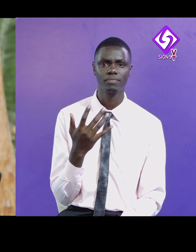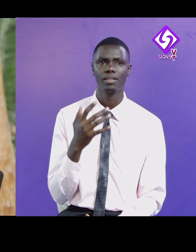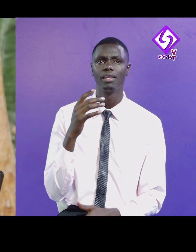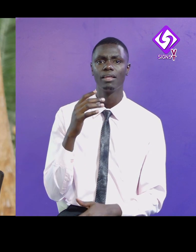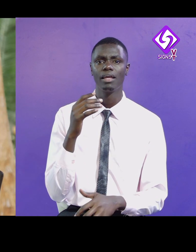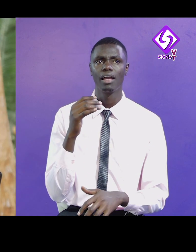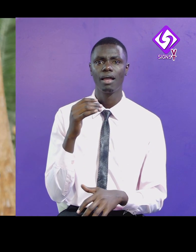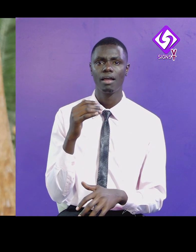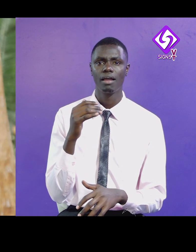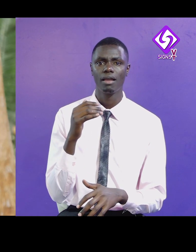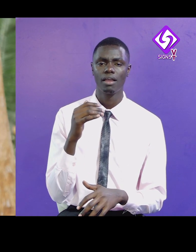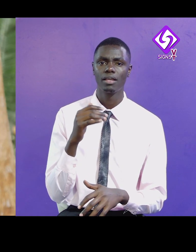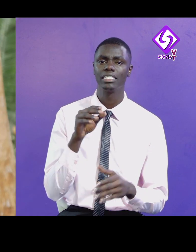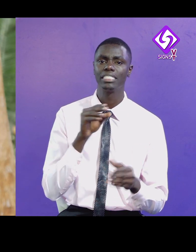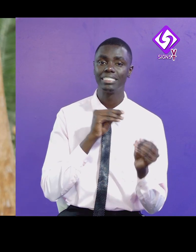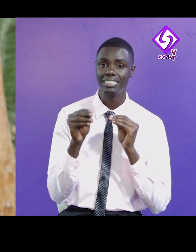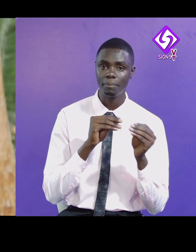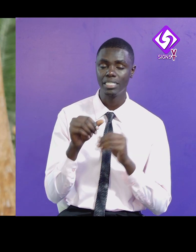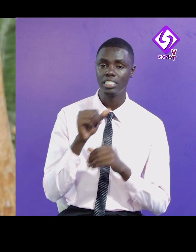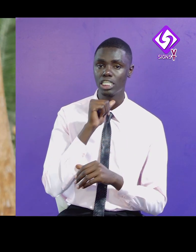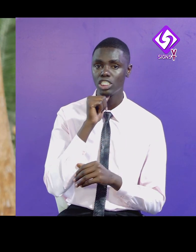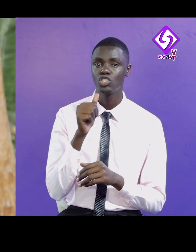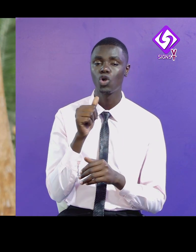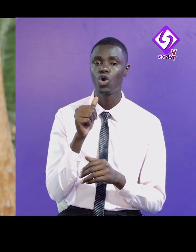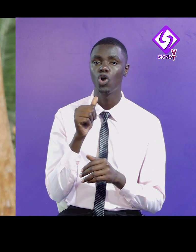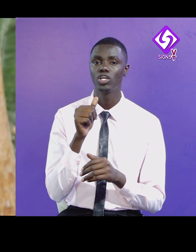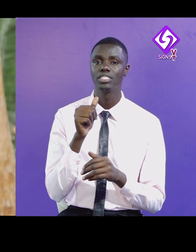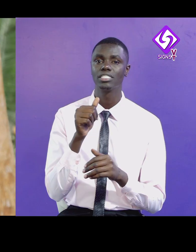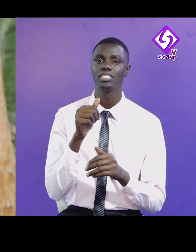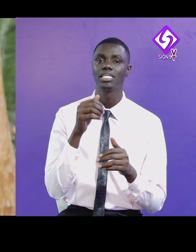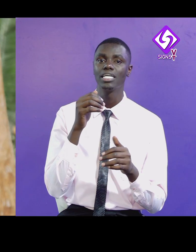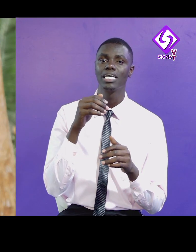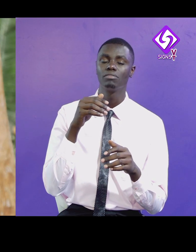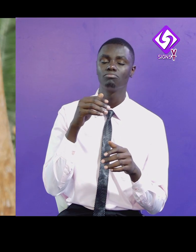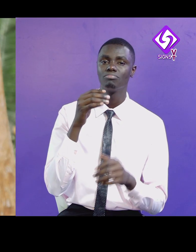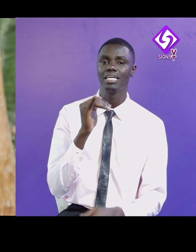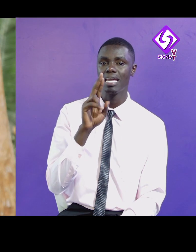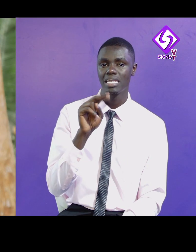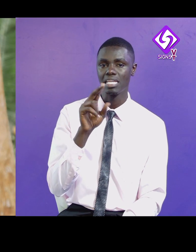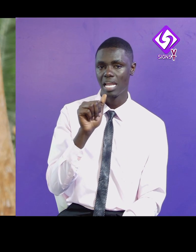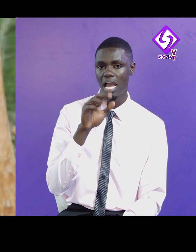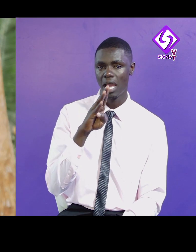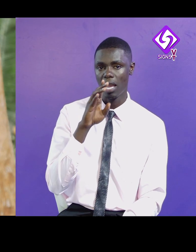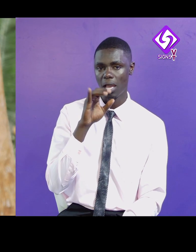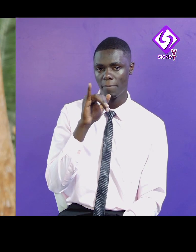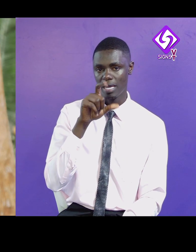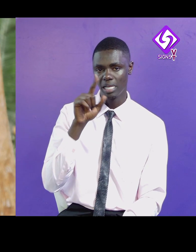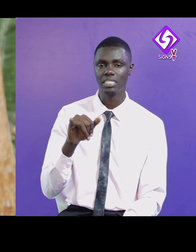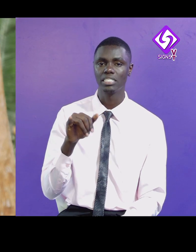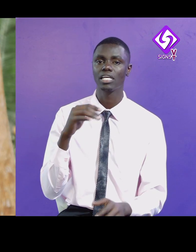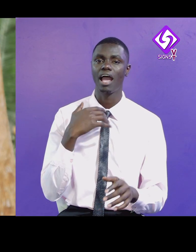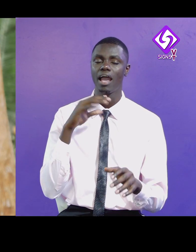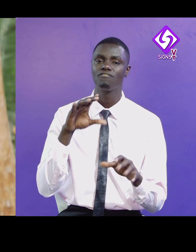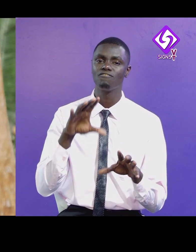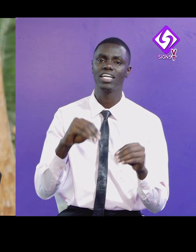there's a good phrase about disability is not inability, it's just about finding different ways to approach